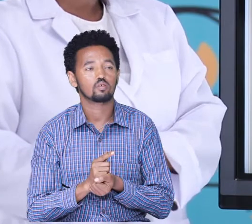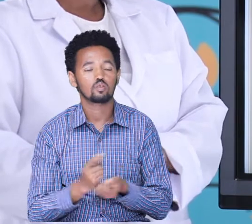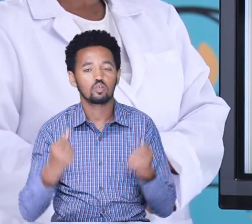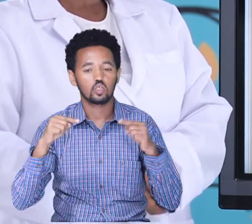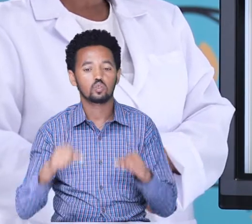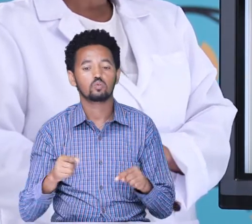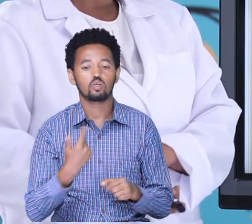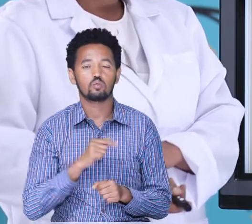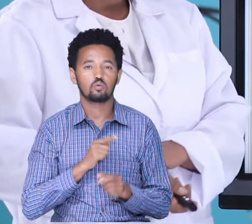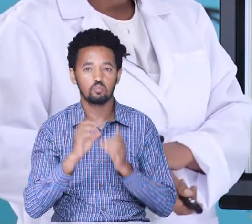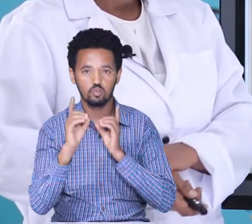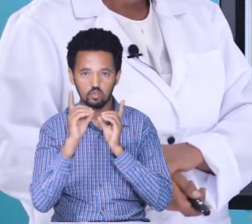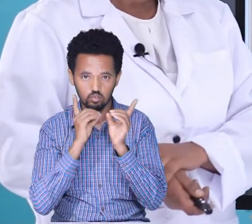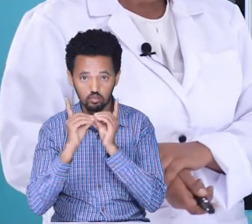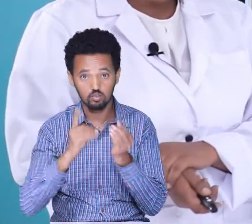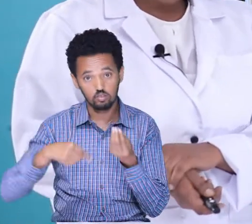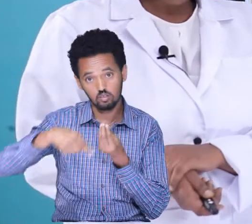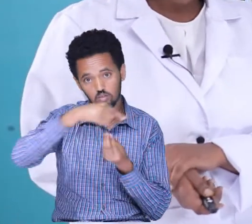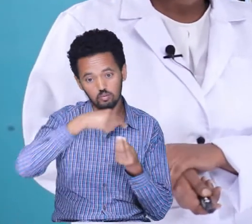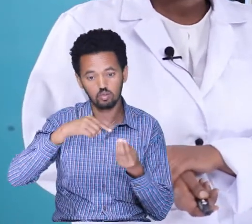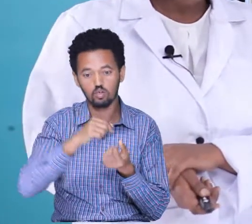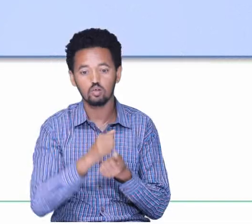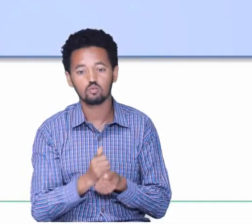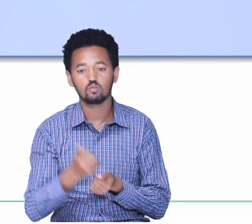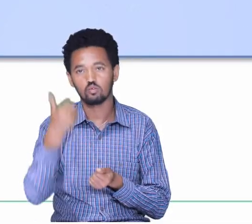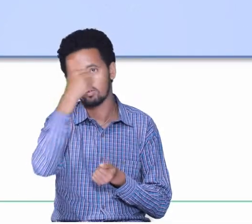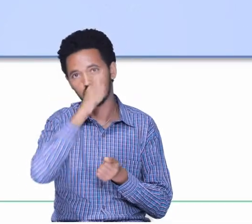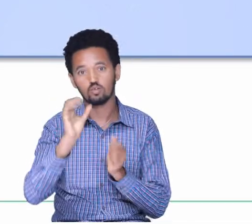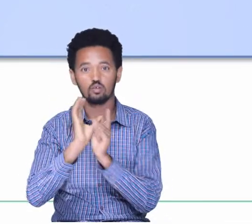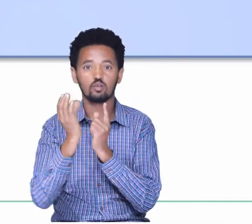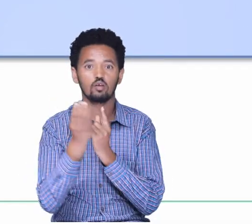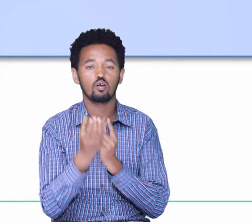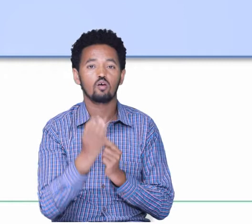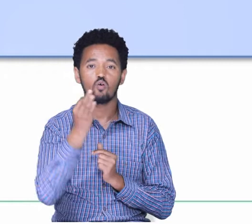Today, we will discuss about climate of Africa.